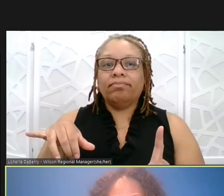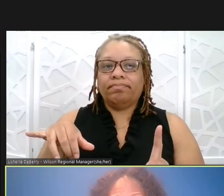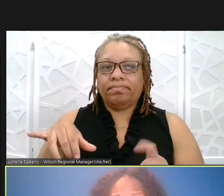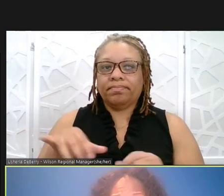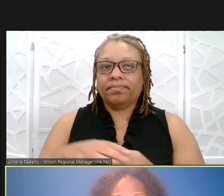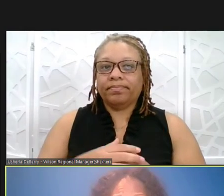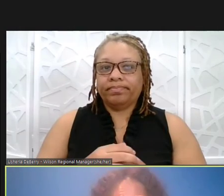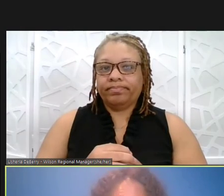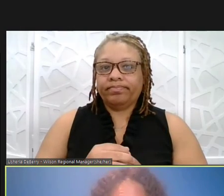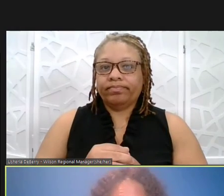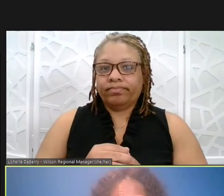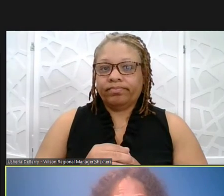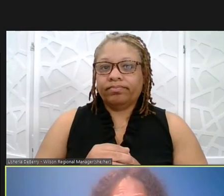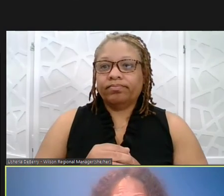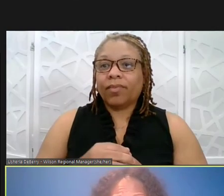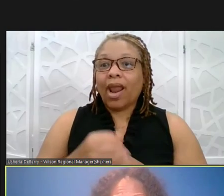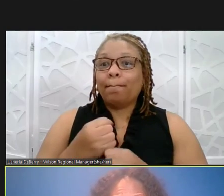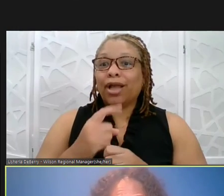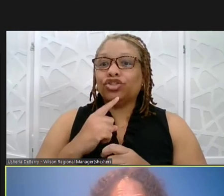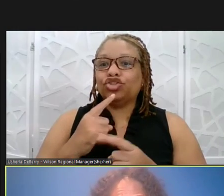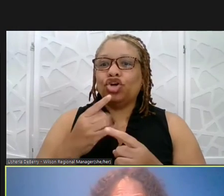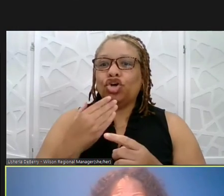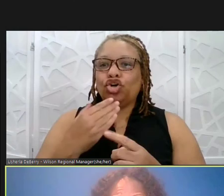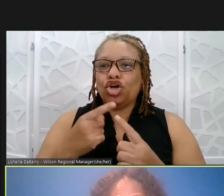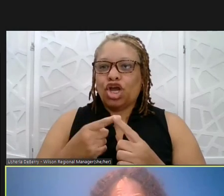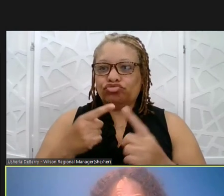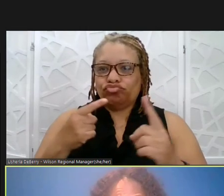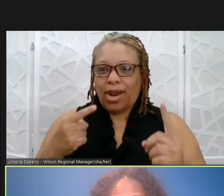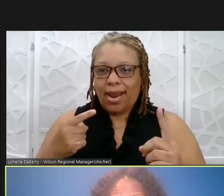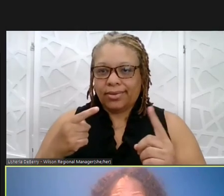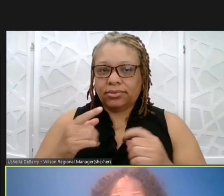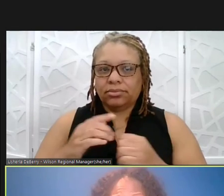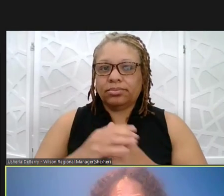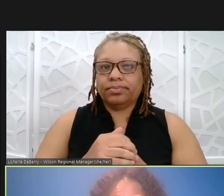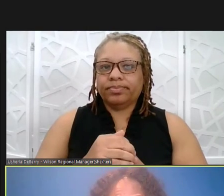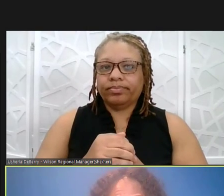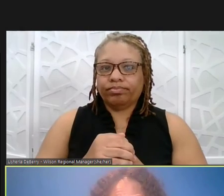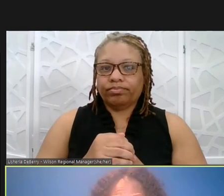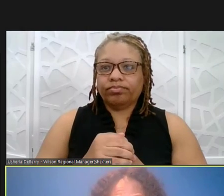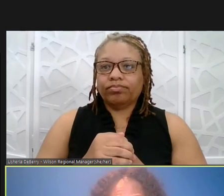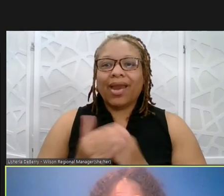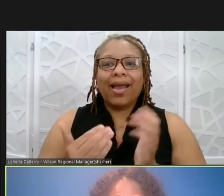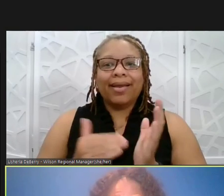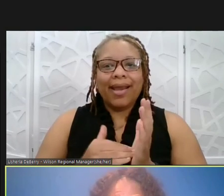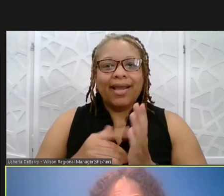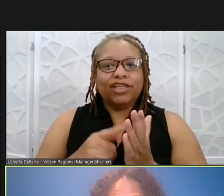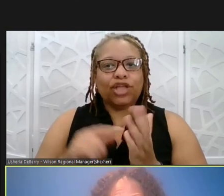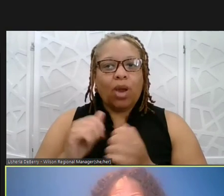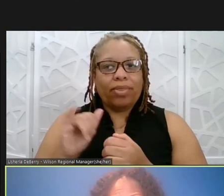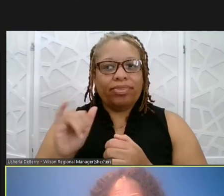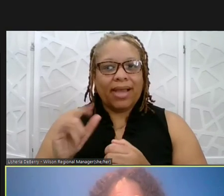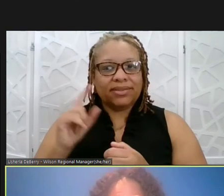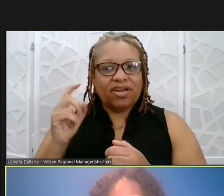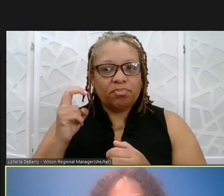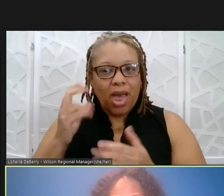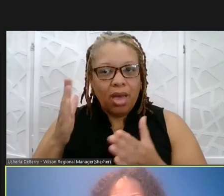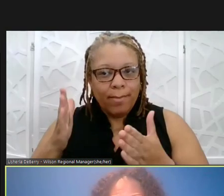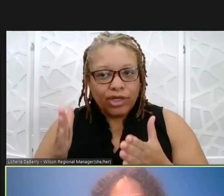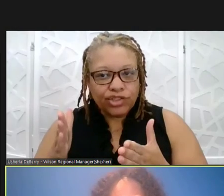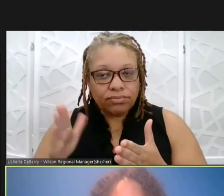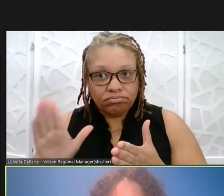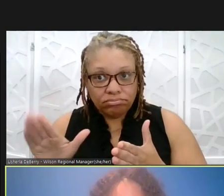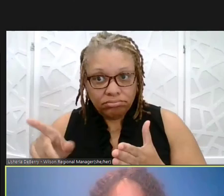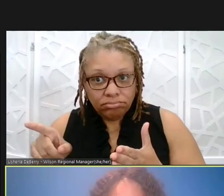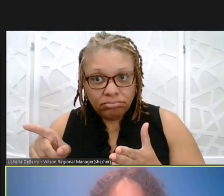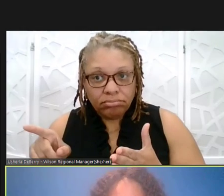And so be mindful of that as you're giving that information, that you're also giving that information, the pictures and